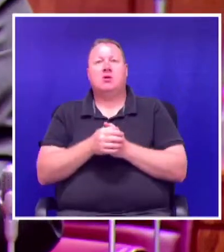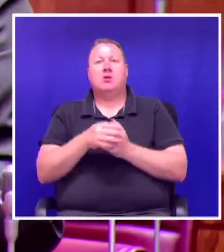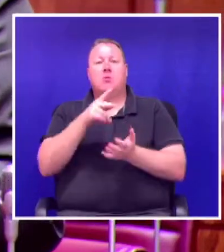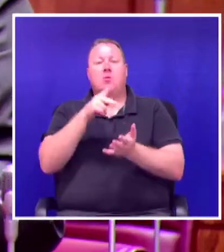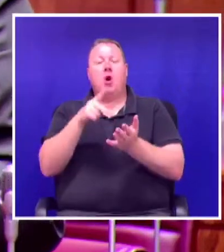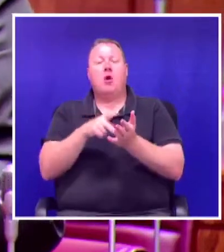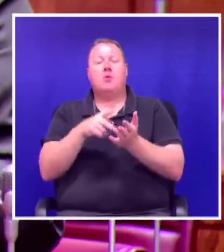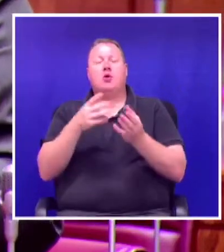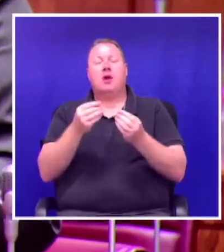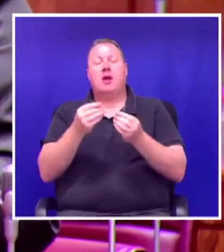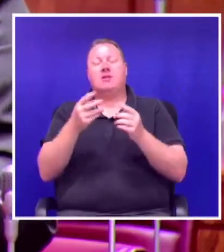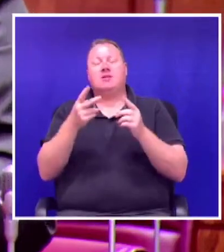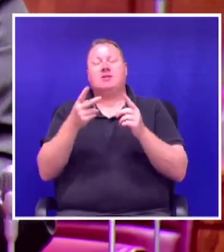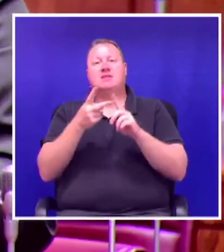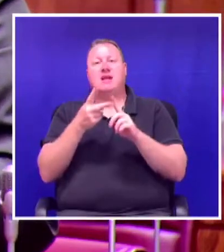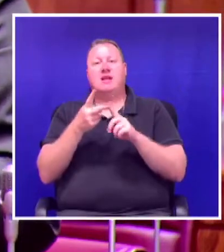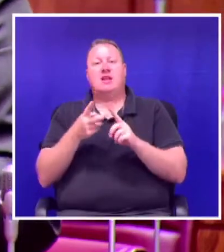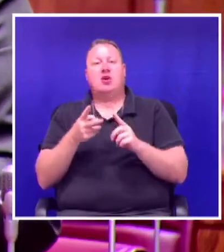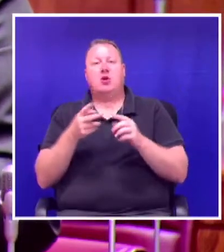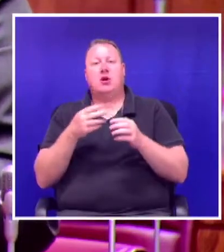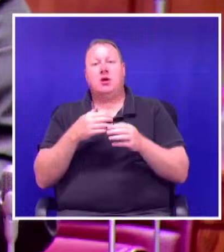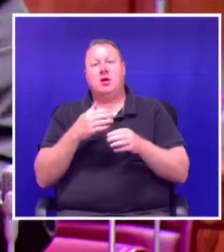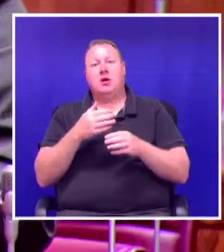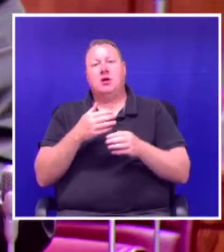secondary production to supply the